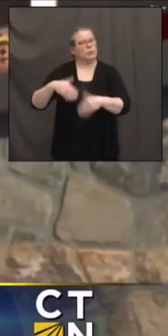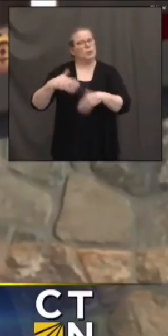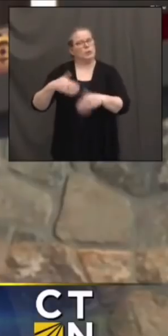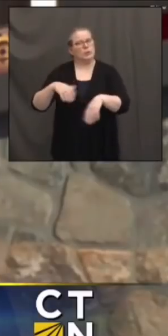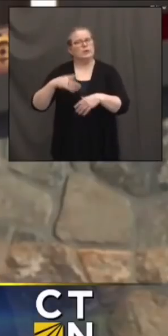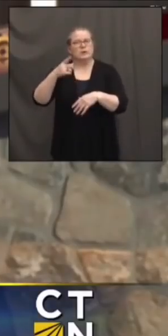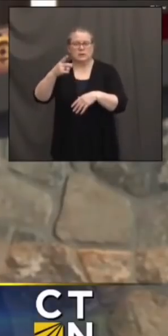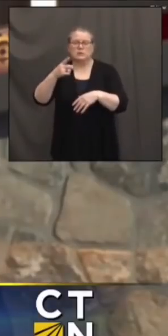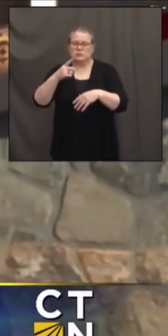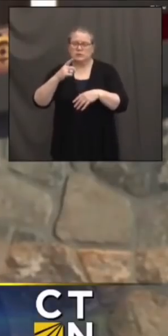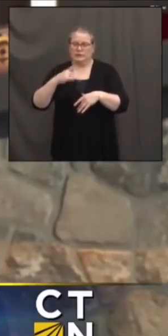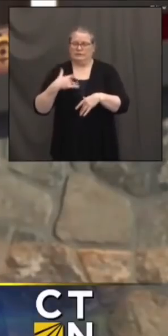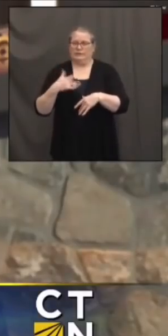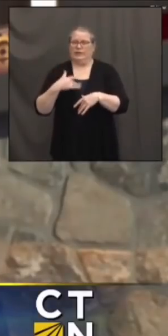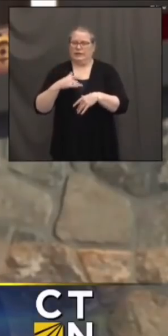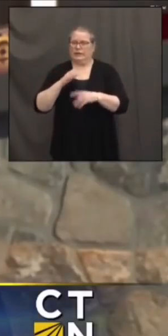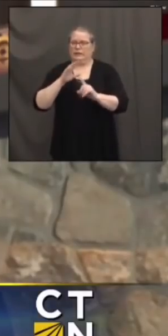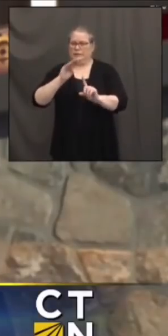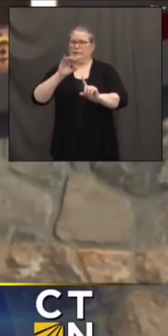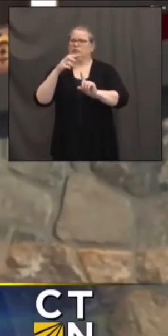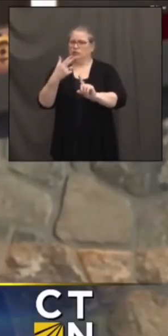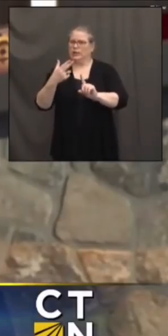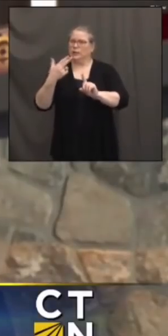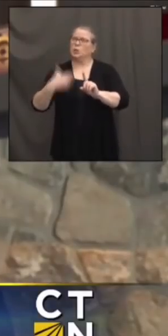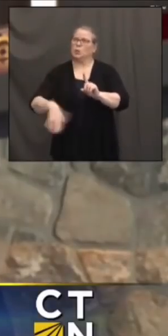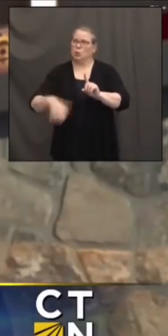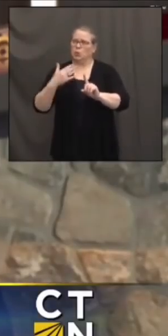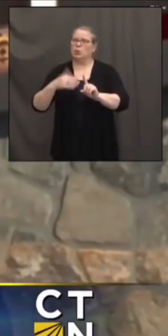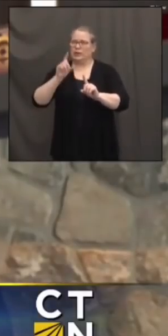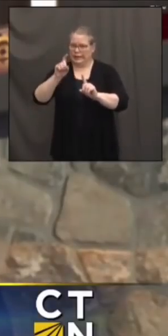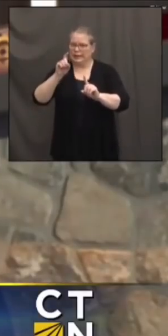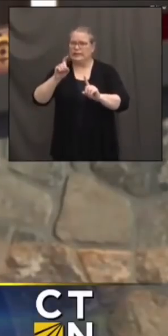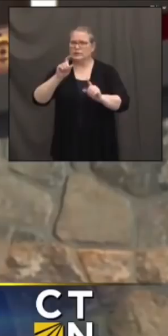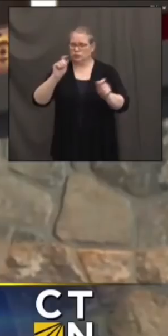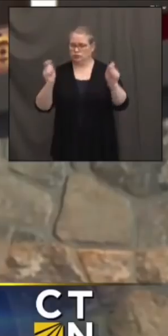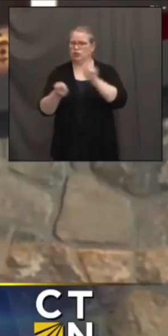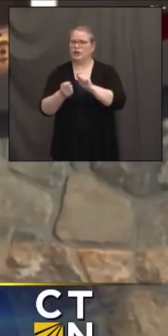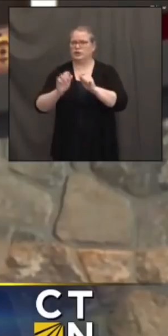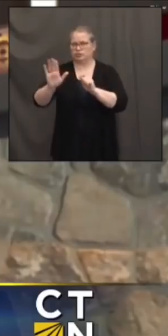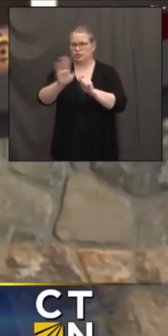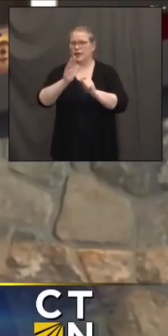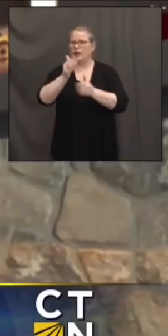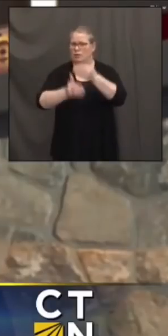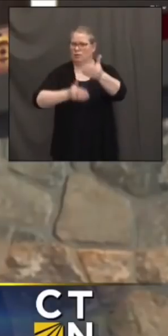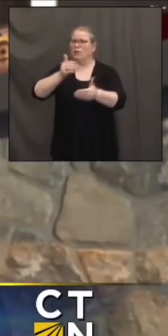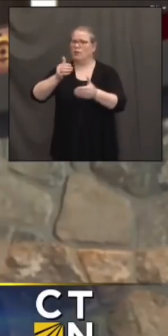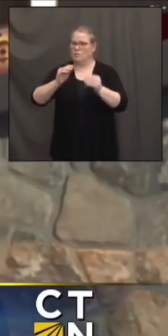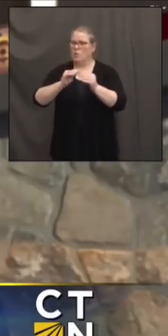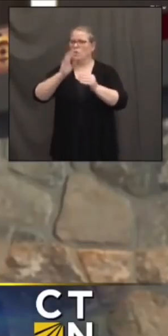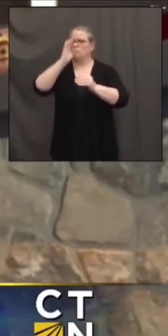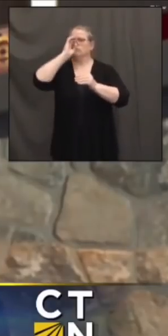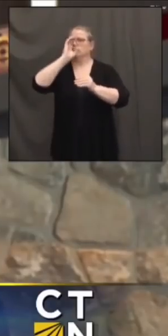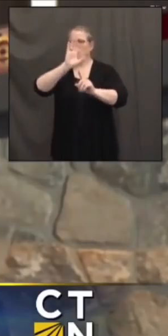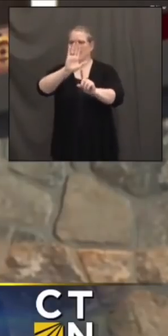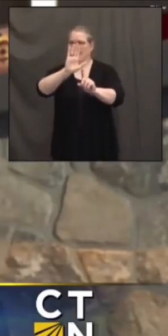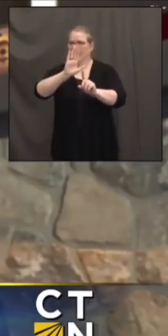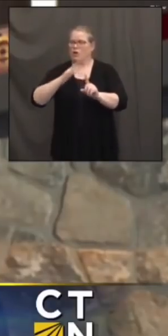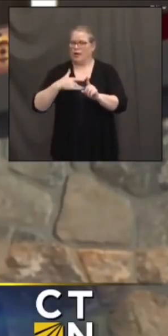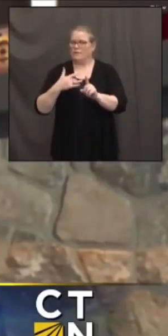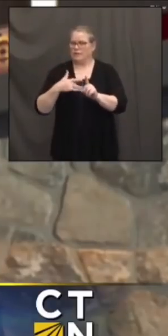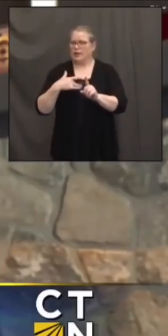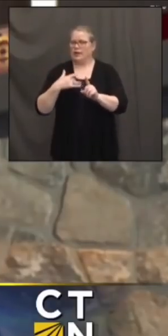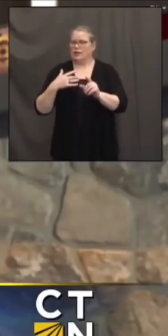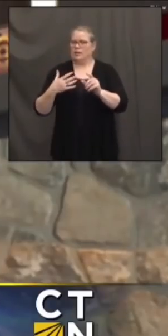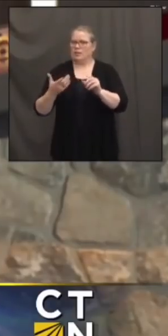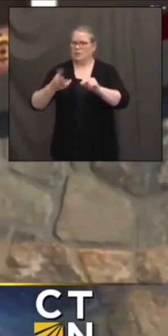in a full-blown epidemic right now. We need to try to take some steps to tighten up there. I think that we should be putting additional